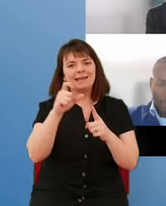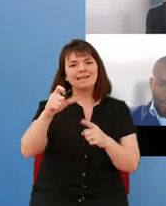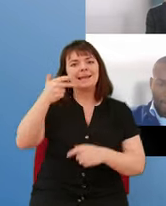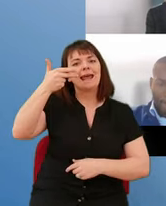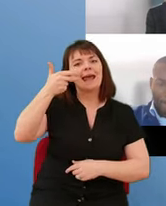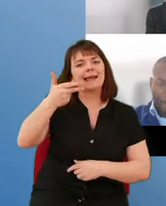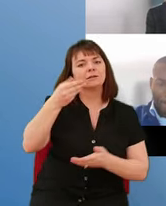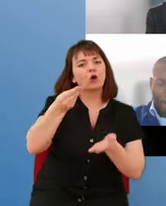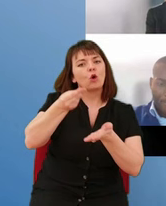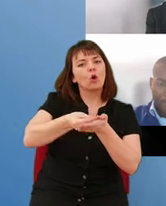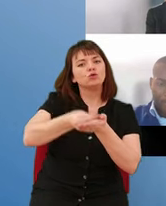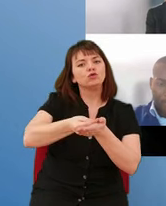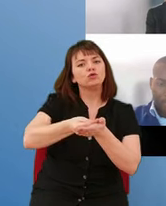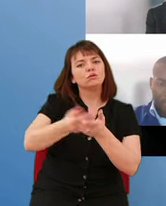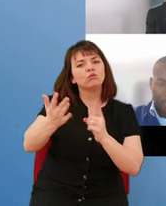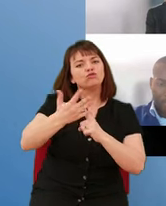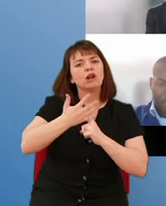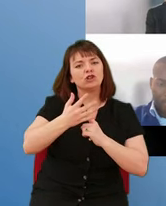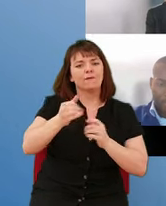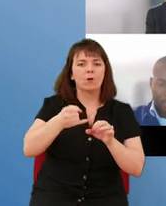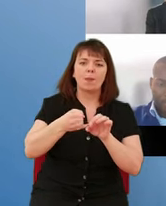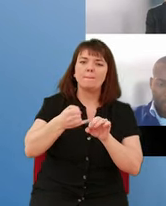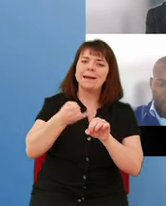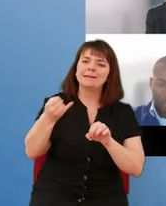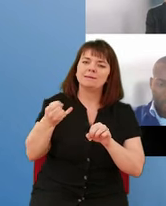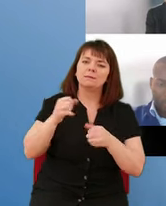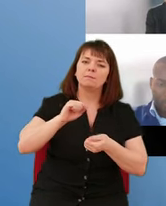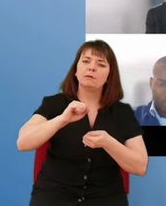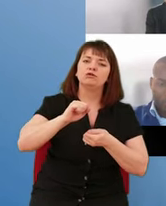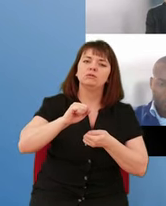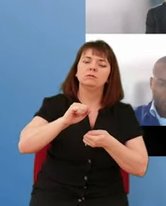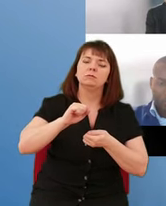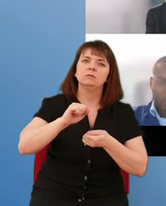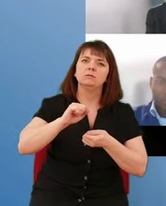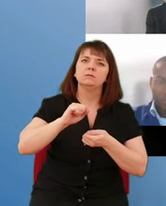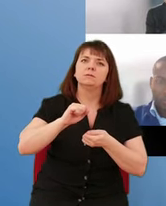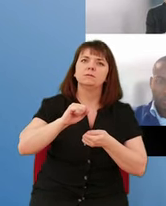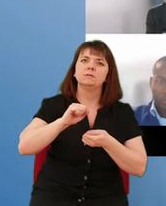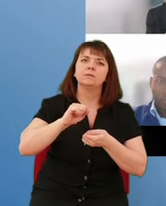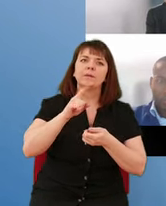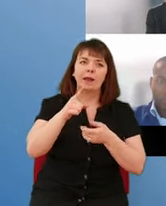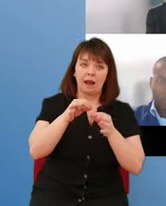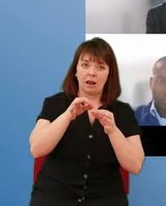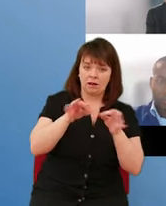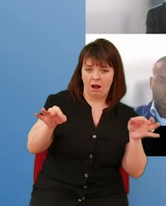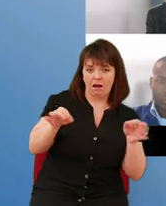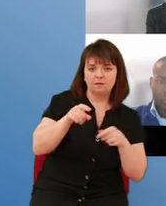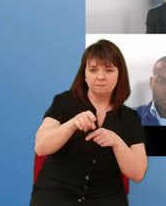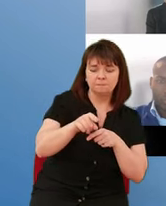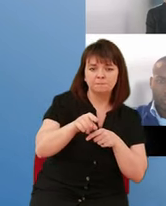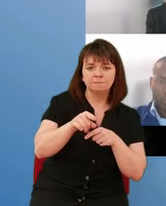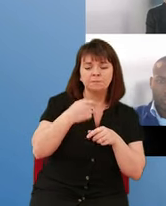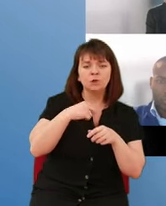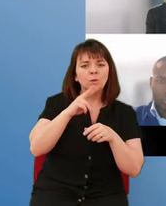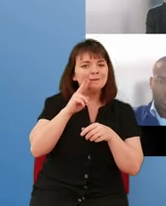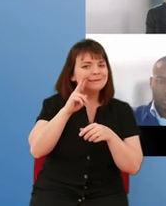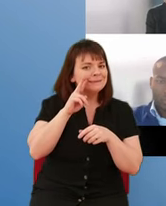line. You'll see on the update that that is recommended to close. There is a slight anomaly there in the scoring.